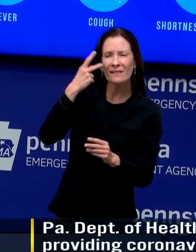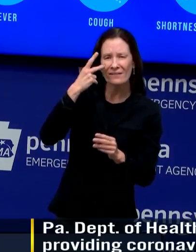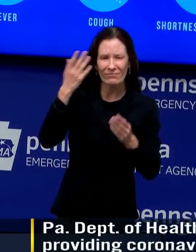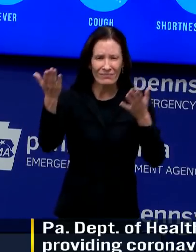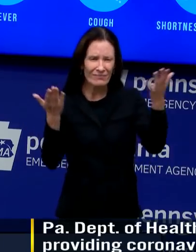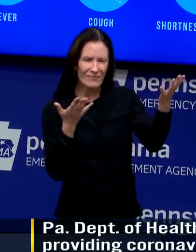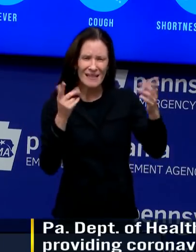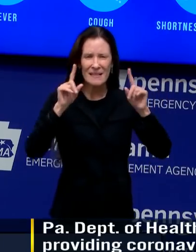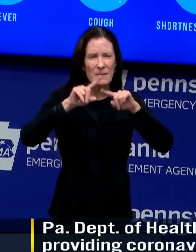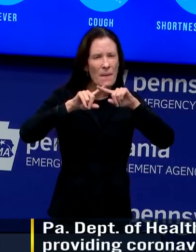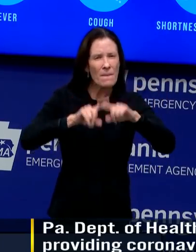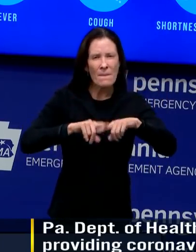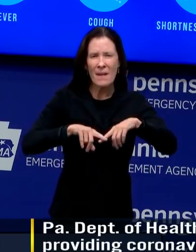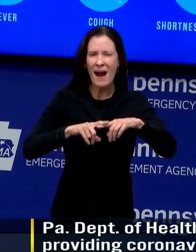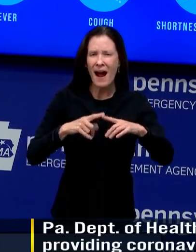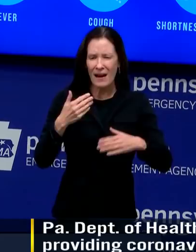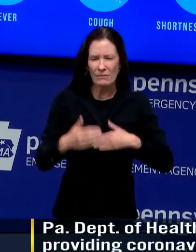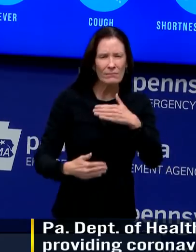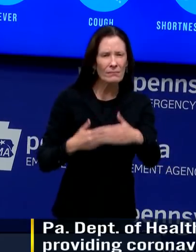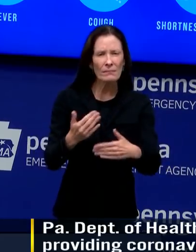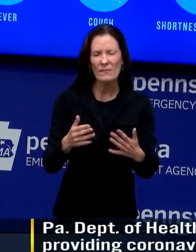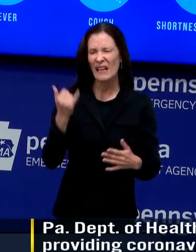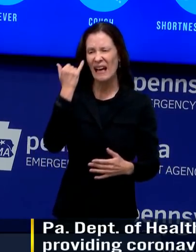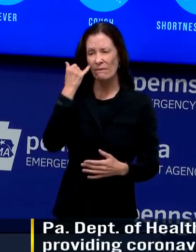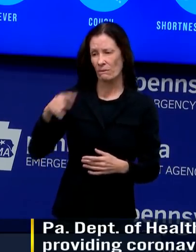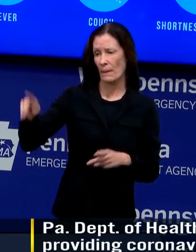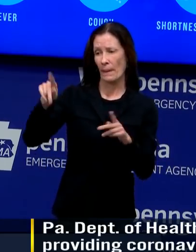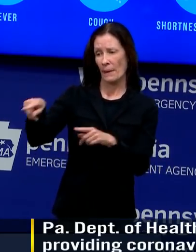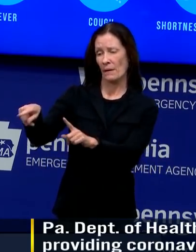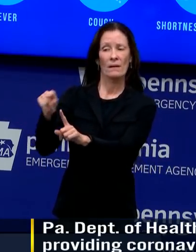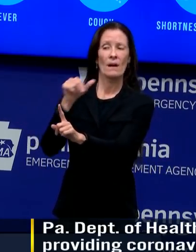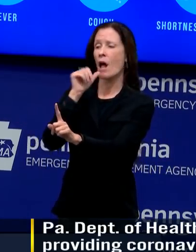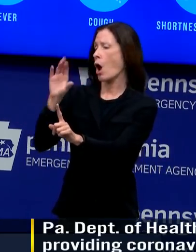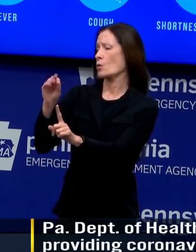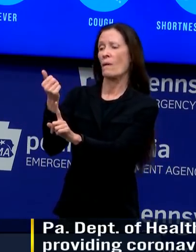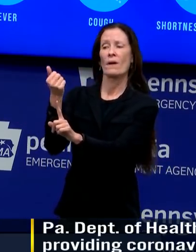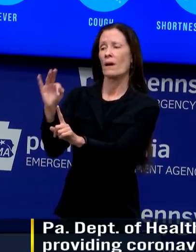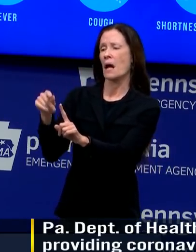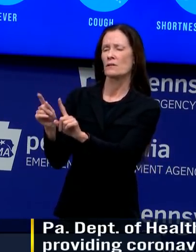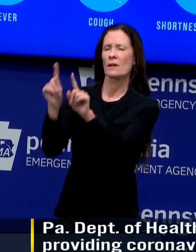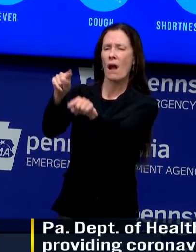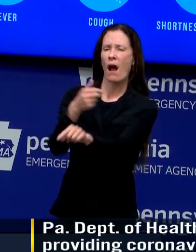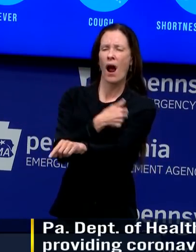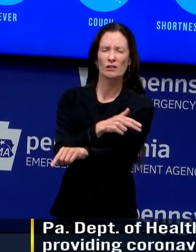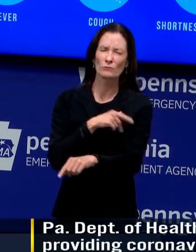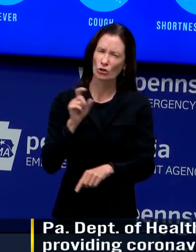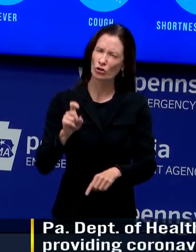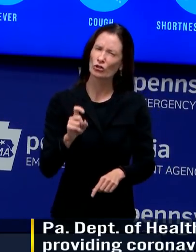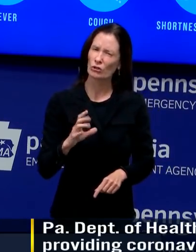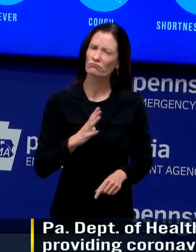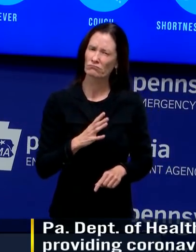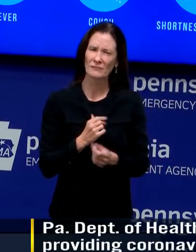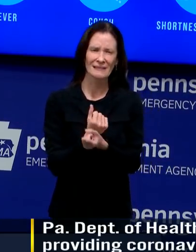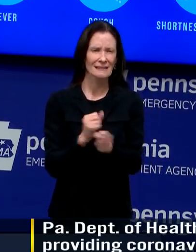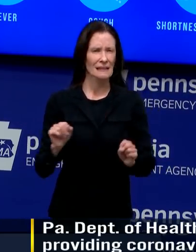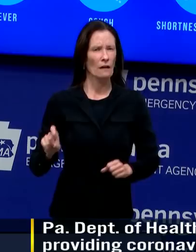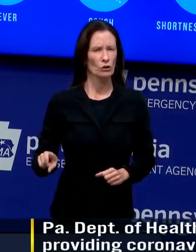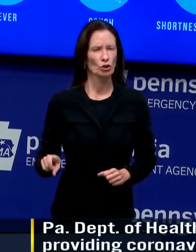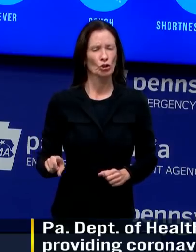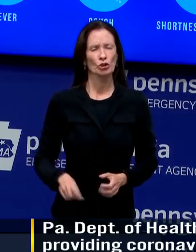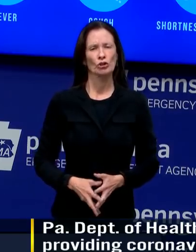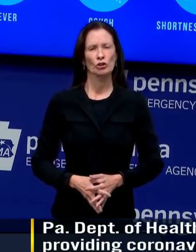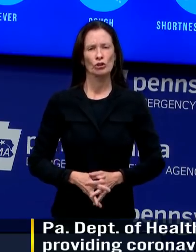safe. From News Talk 104.1, why are county coroners and medical examiners not being informed